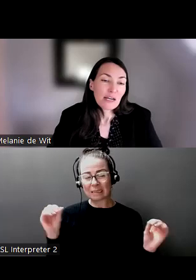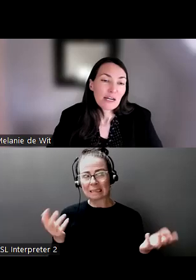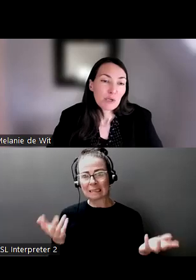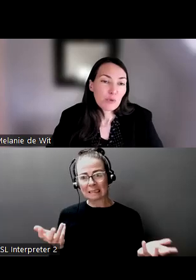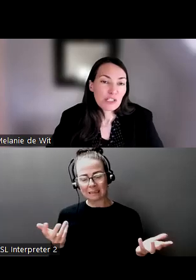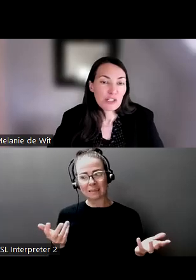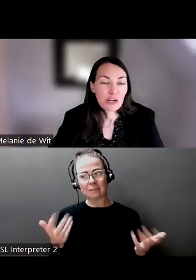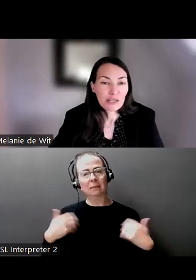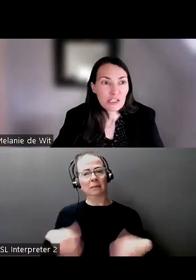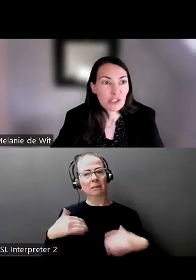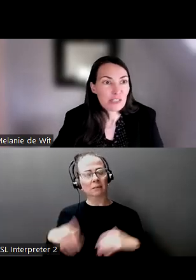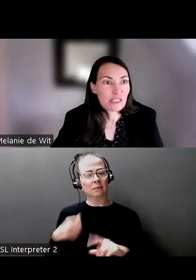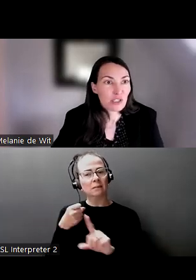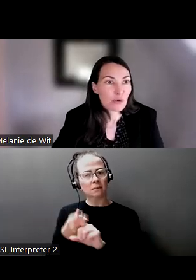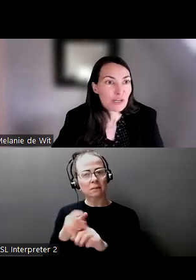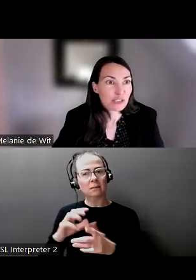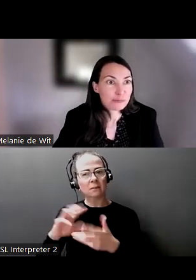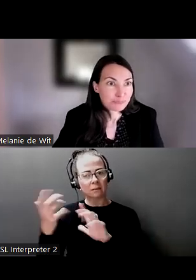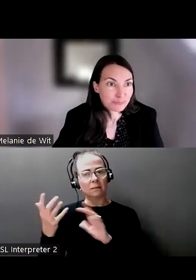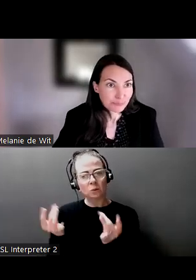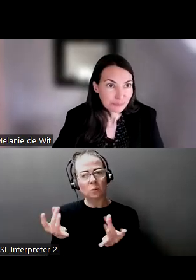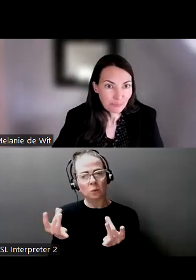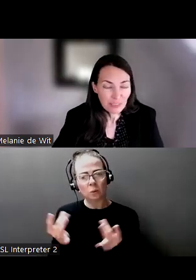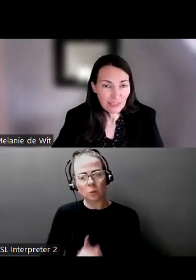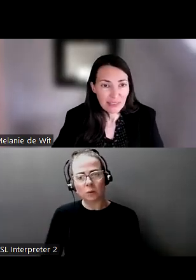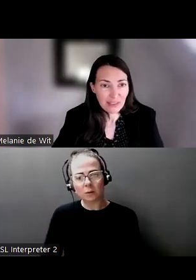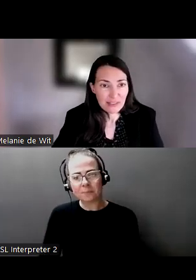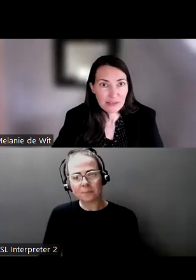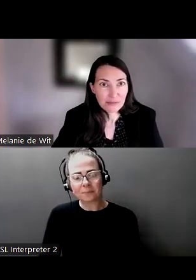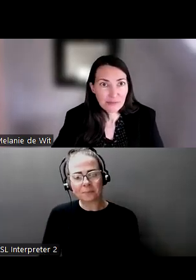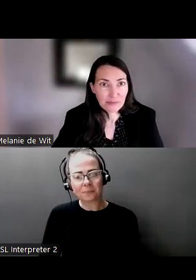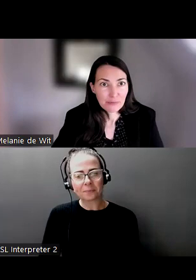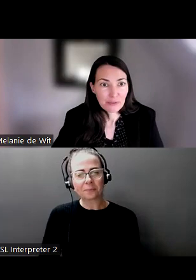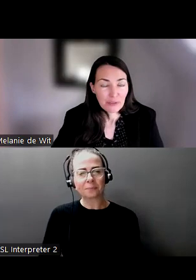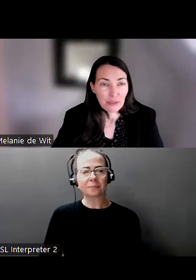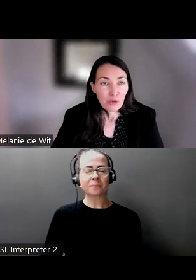what her wishes are can do in a situation like this.